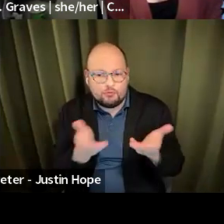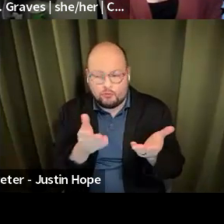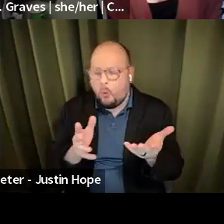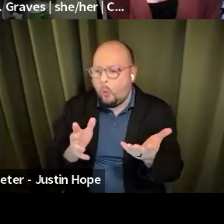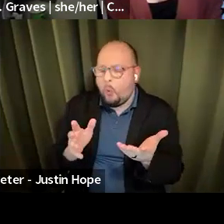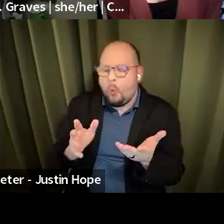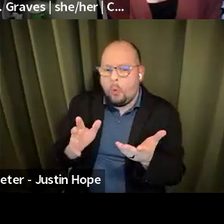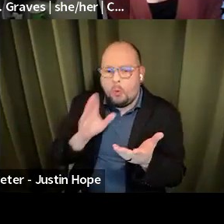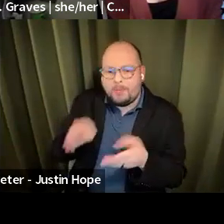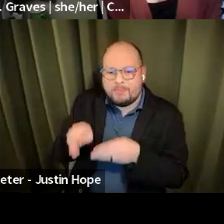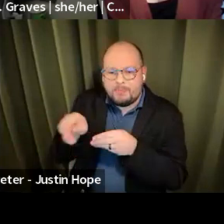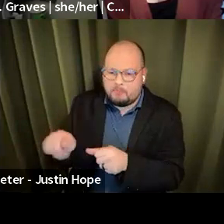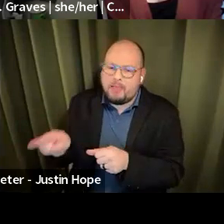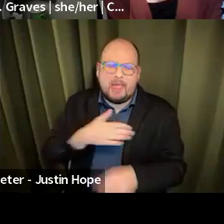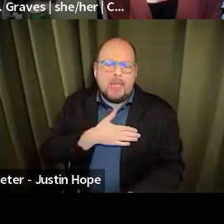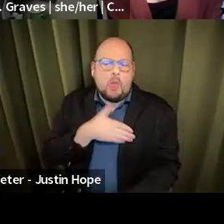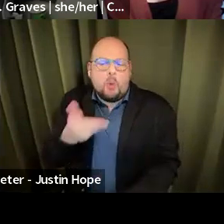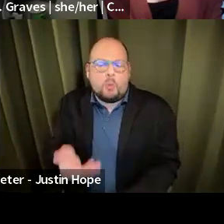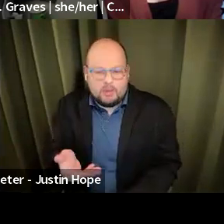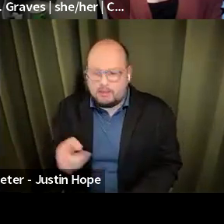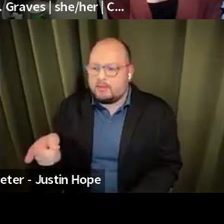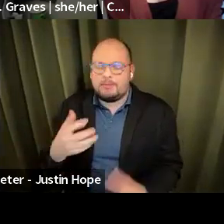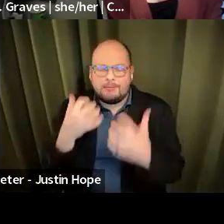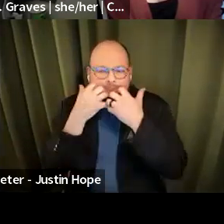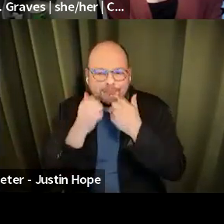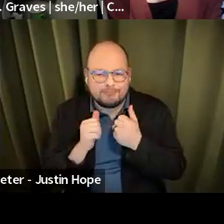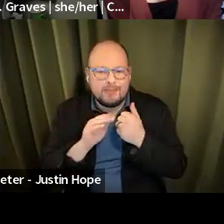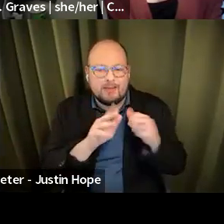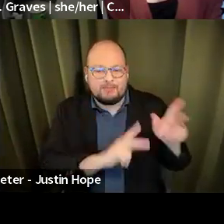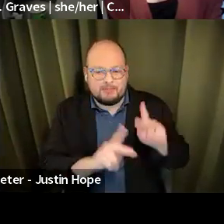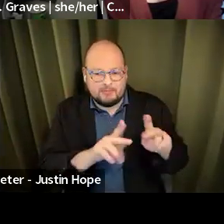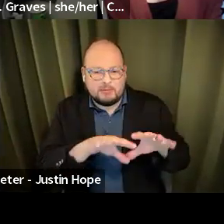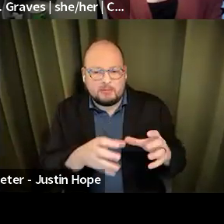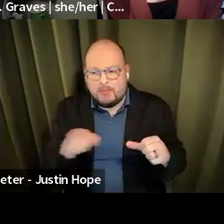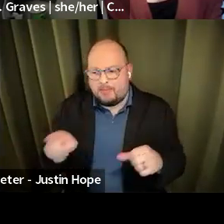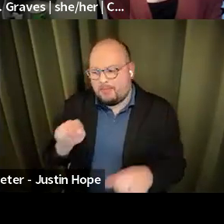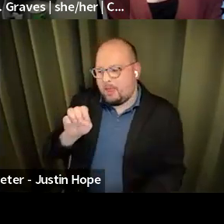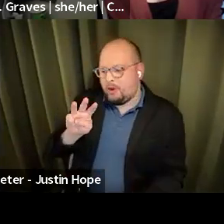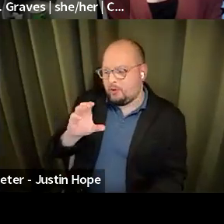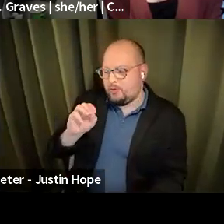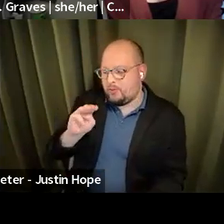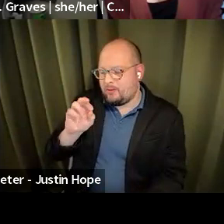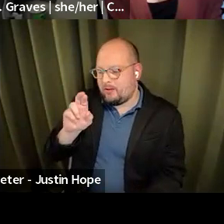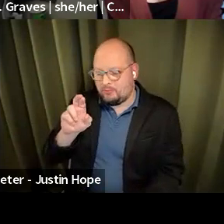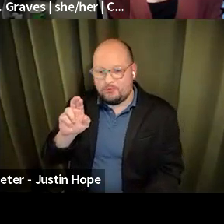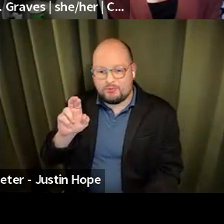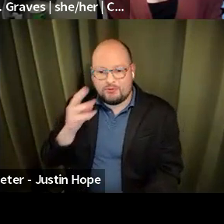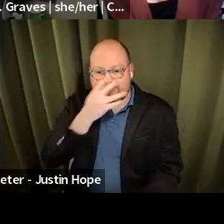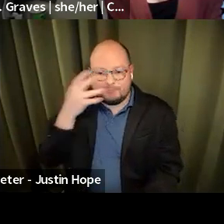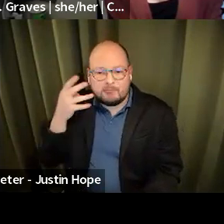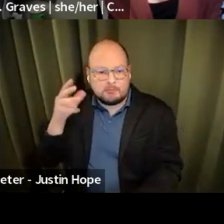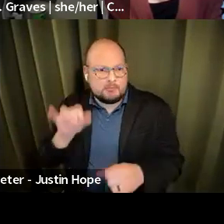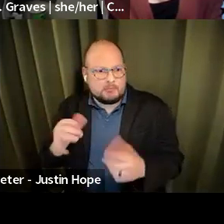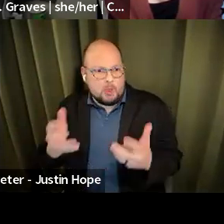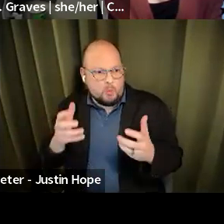do it for free. I know they will, because they love their community, and as newcomers themselves, they want to make sure that others in that situation have an easier